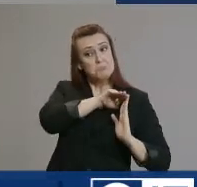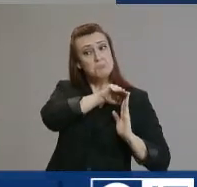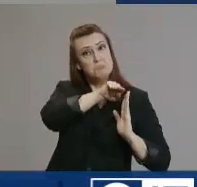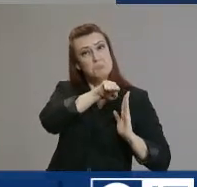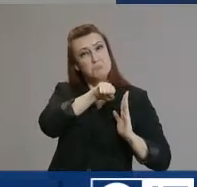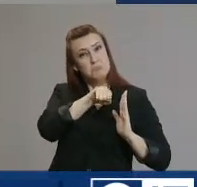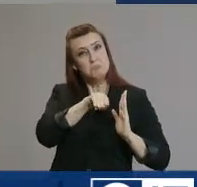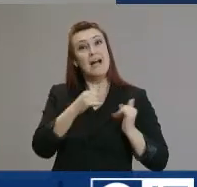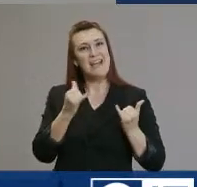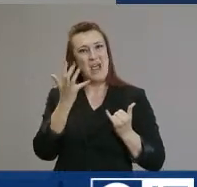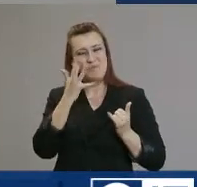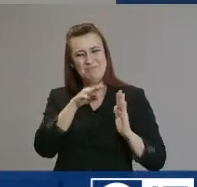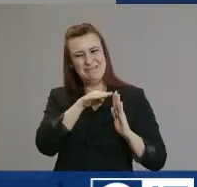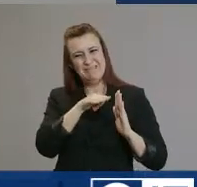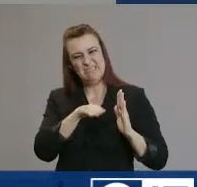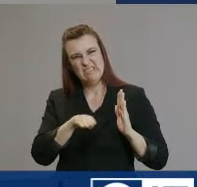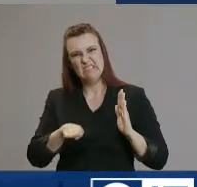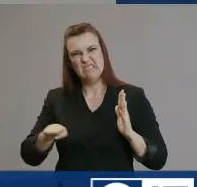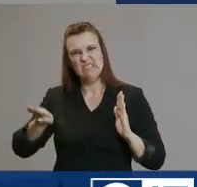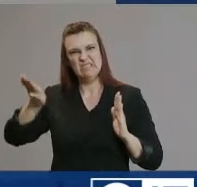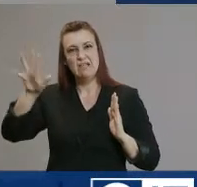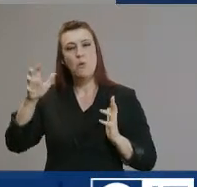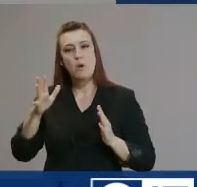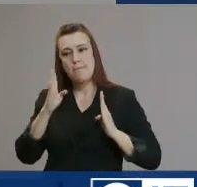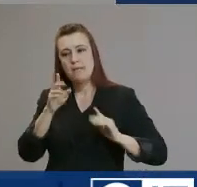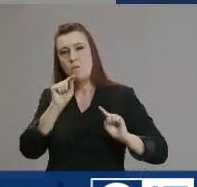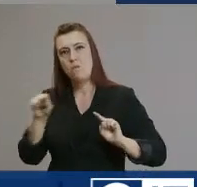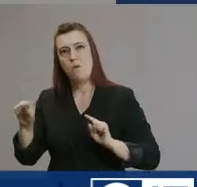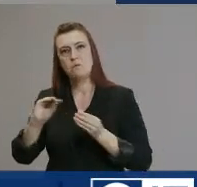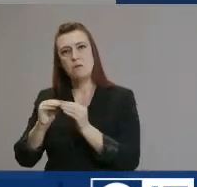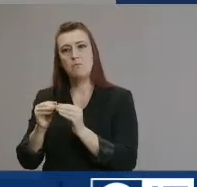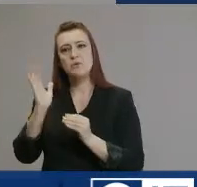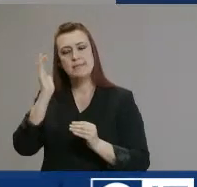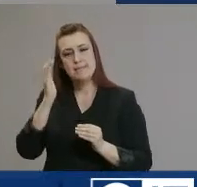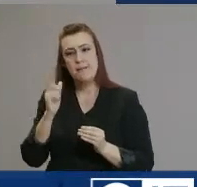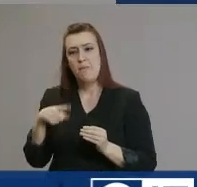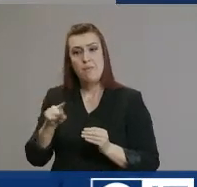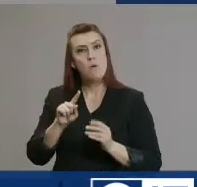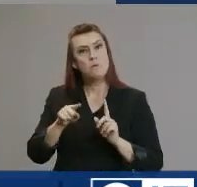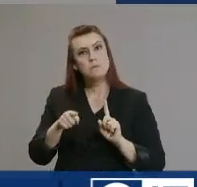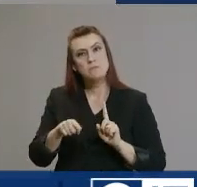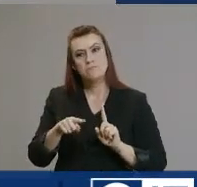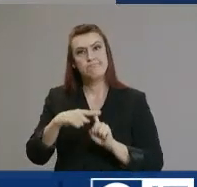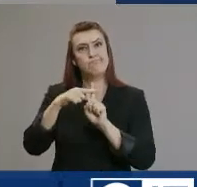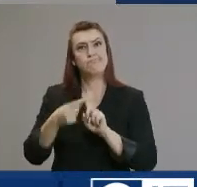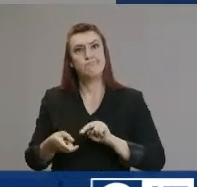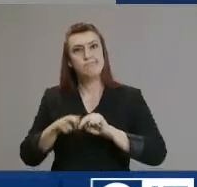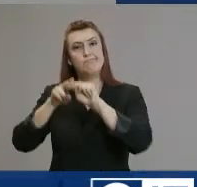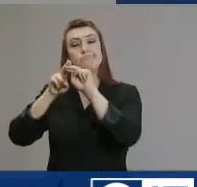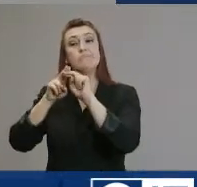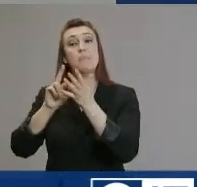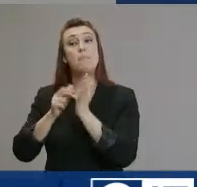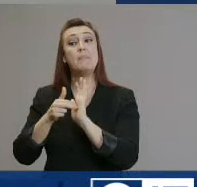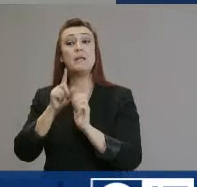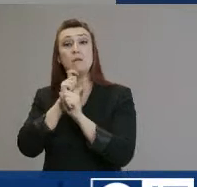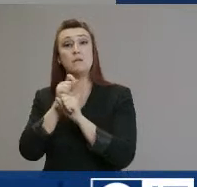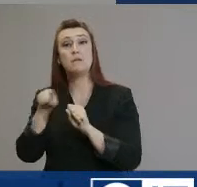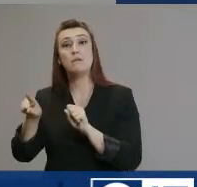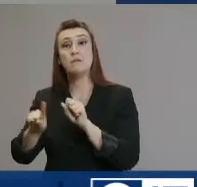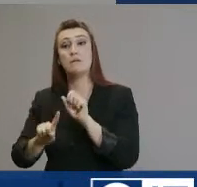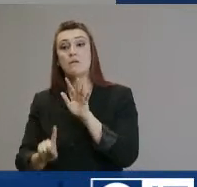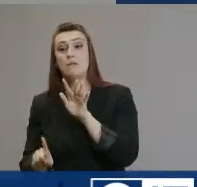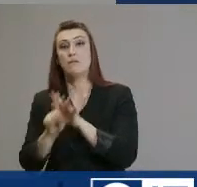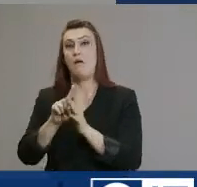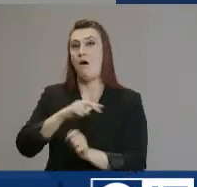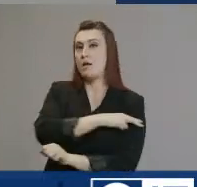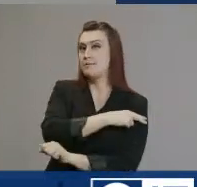to and see if those increased cases result in increased hospitalizations. We haven't seen that to date,